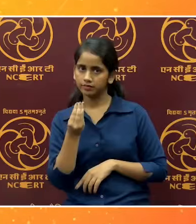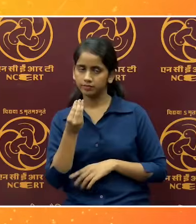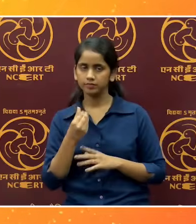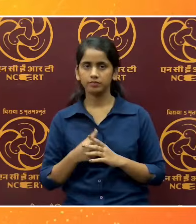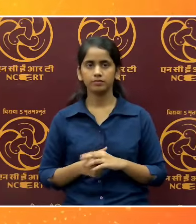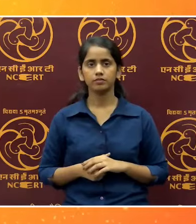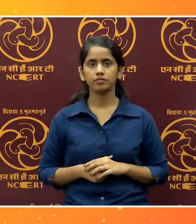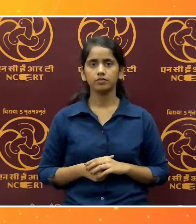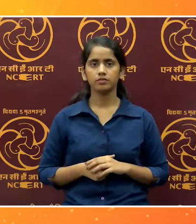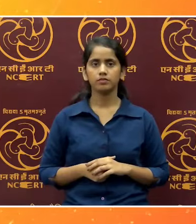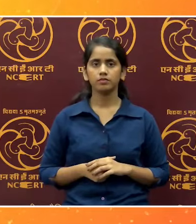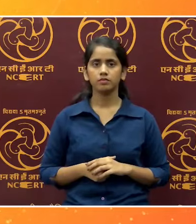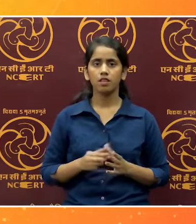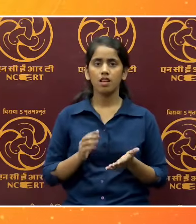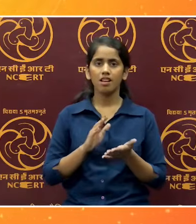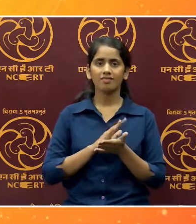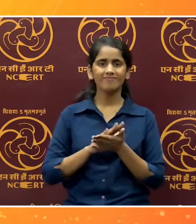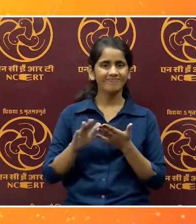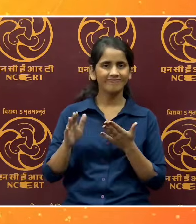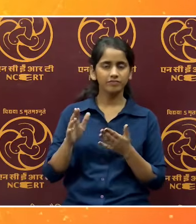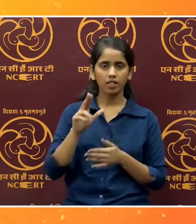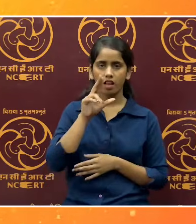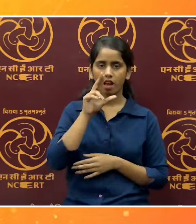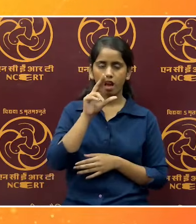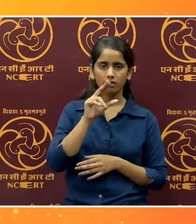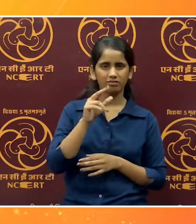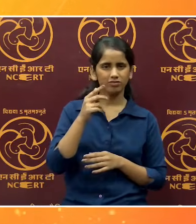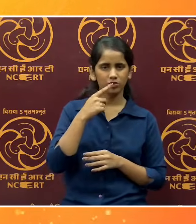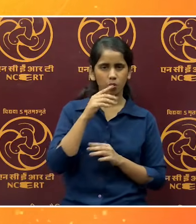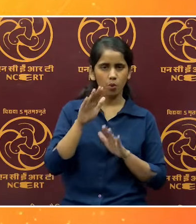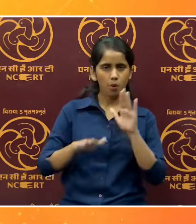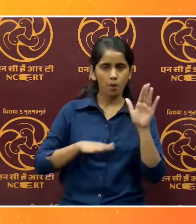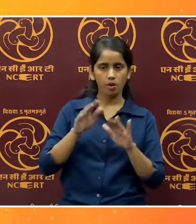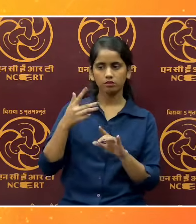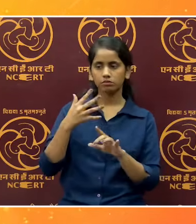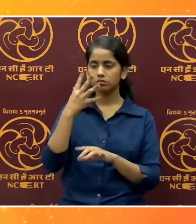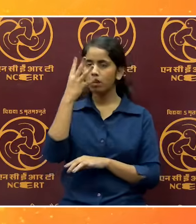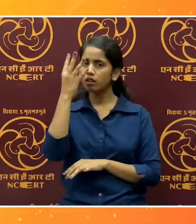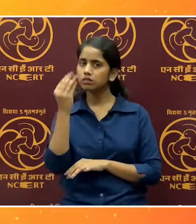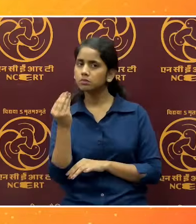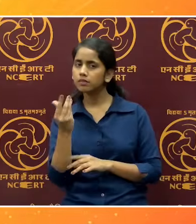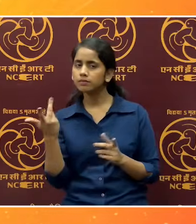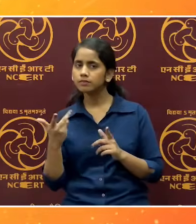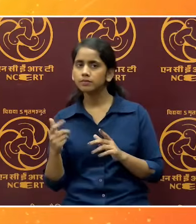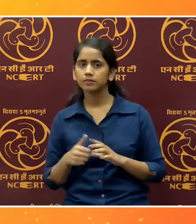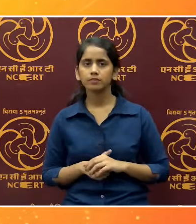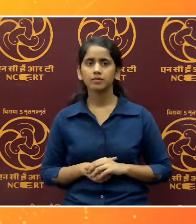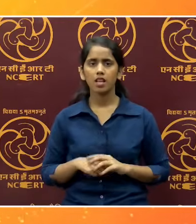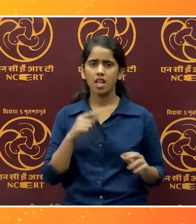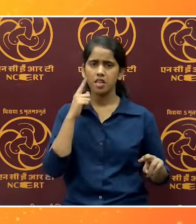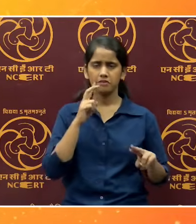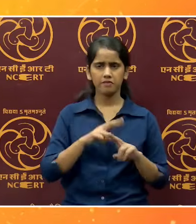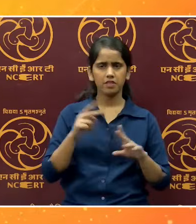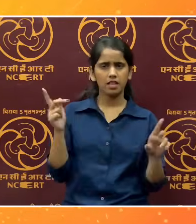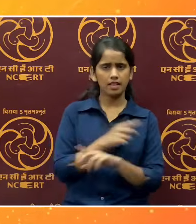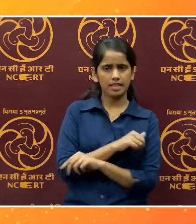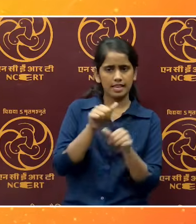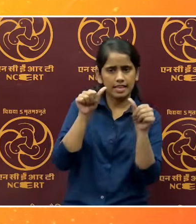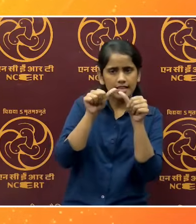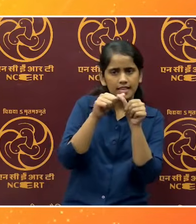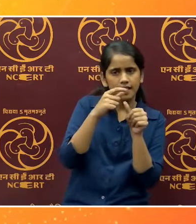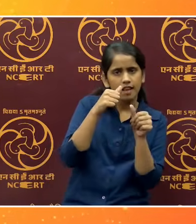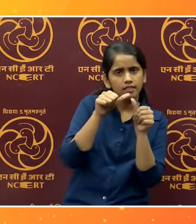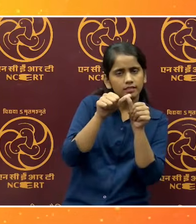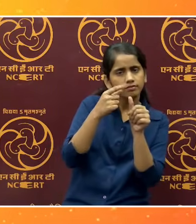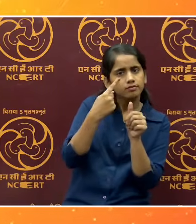C, hunts the tiger at night silently. So, if I am not wrong, A is the correct one,